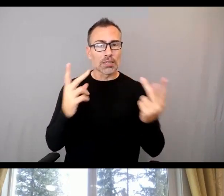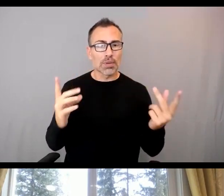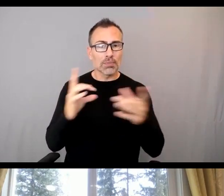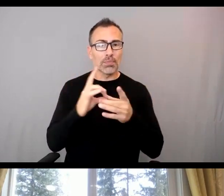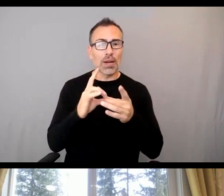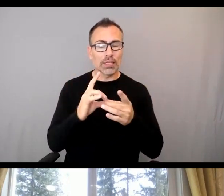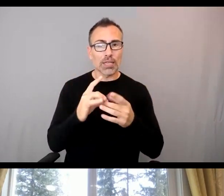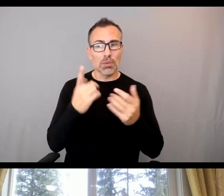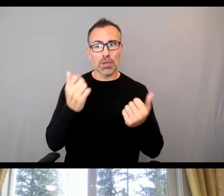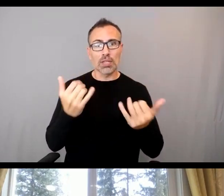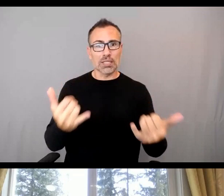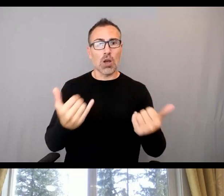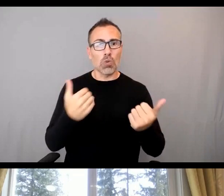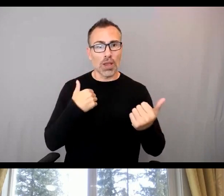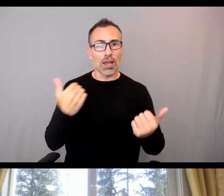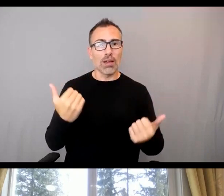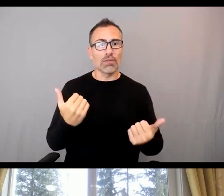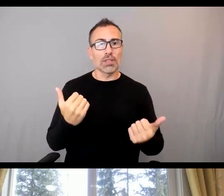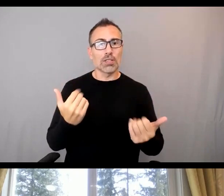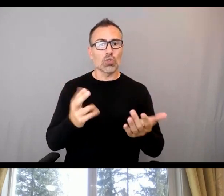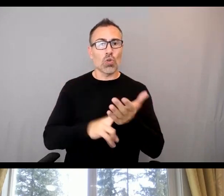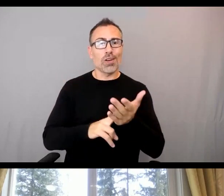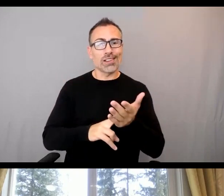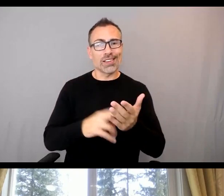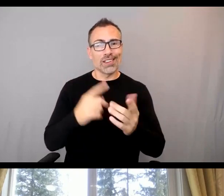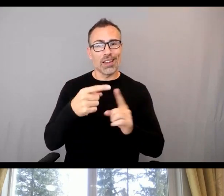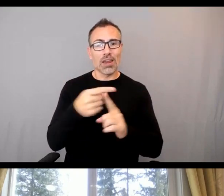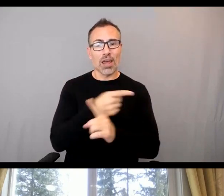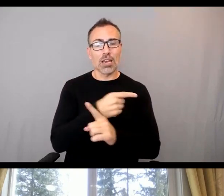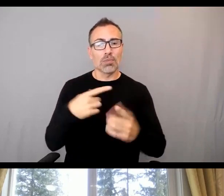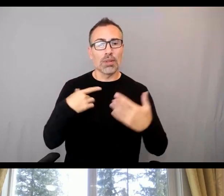we have these login anomaly events. Awesome. And then